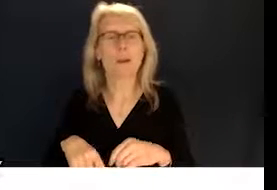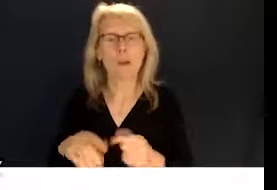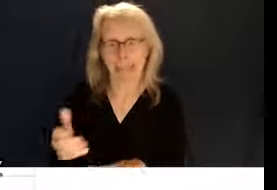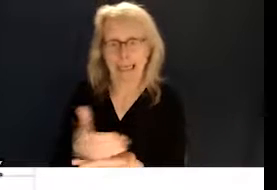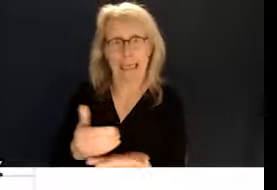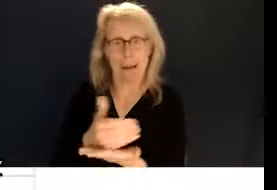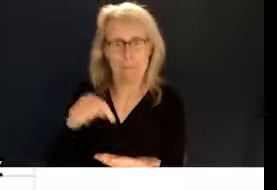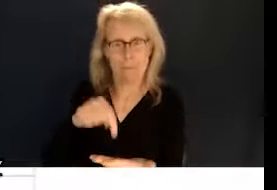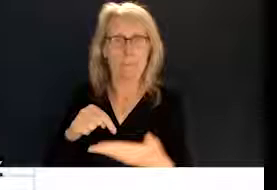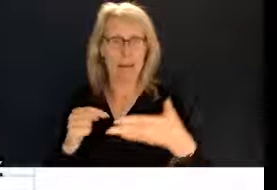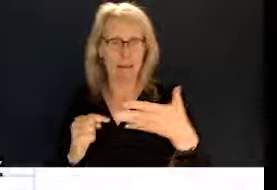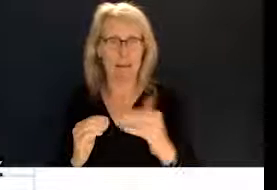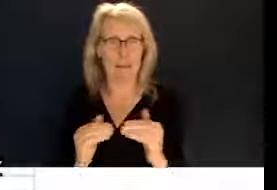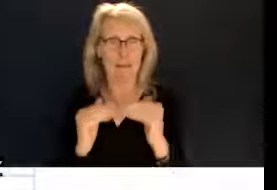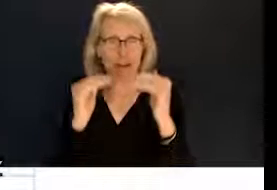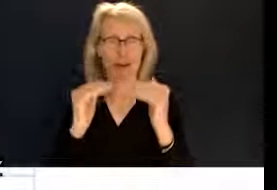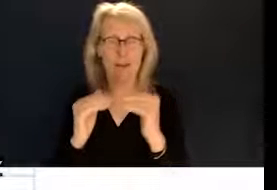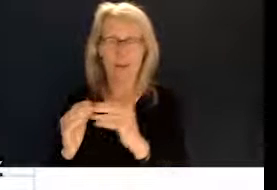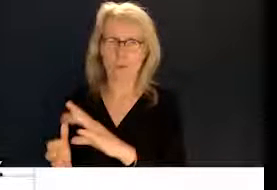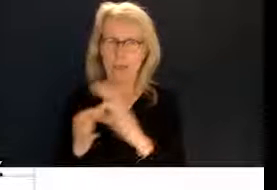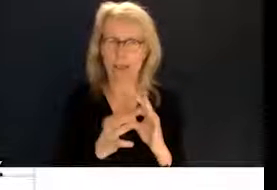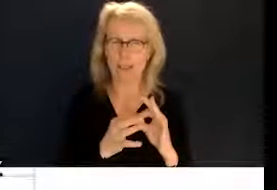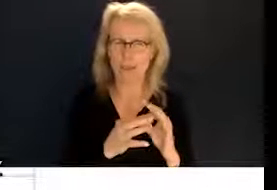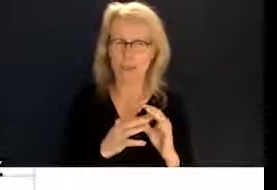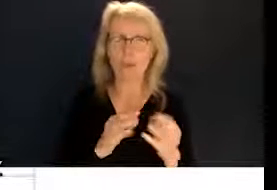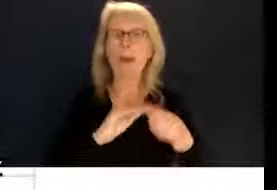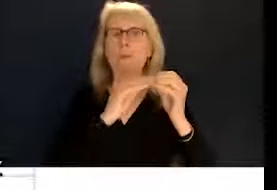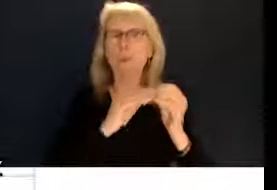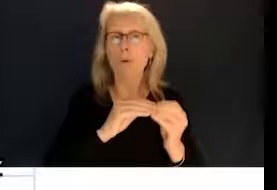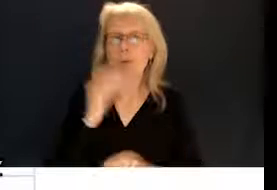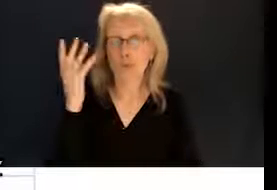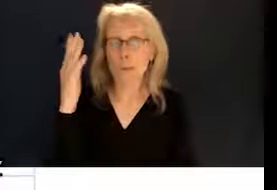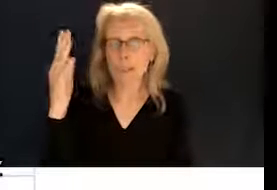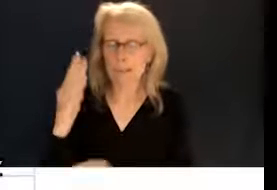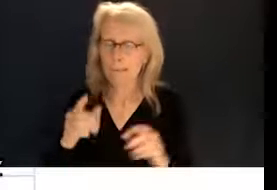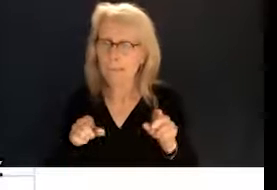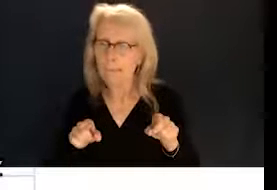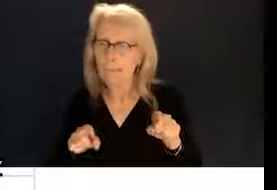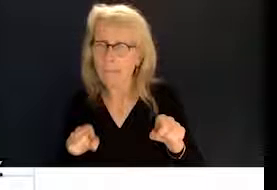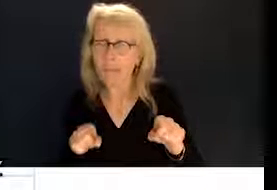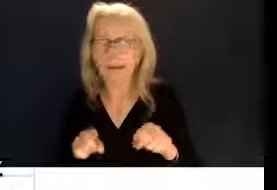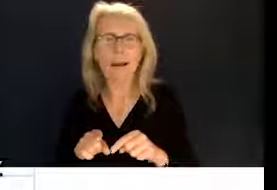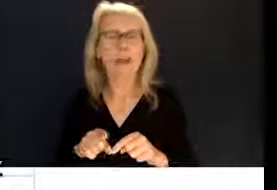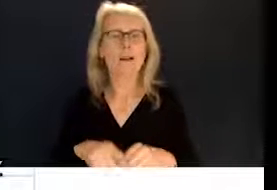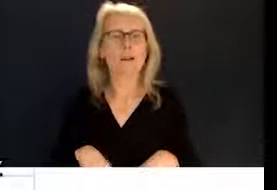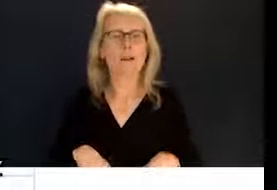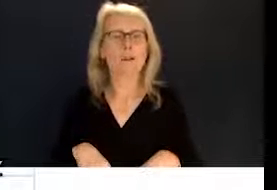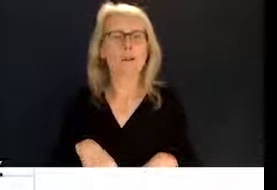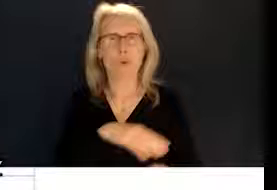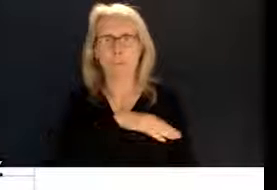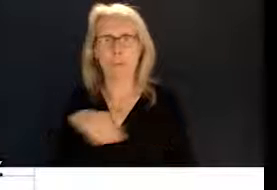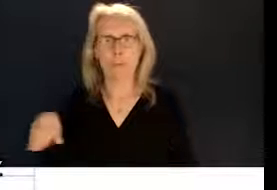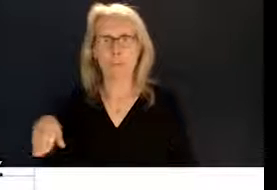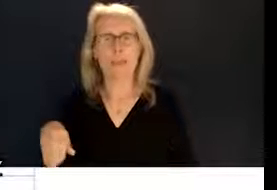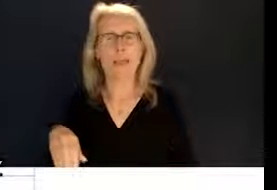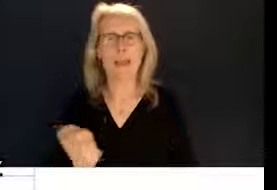gradients. I'm going to show you one of the figures from that paper that we had published in 2021. On the x-axis is this correlation